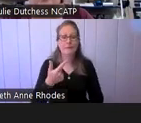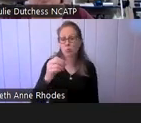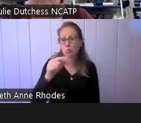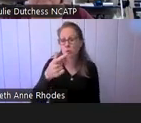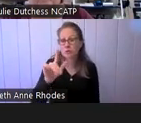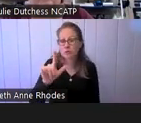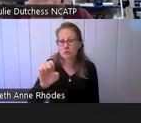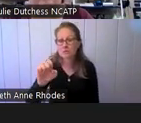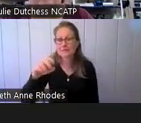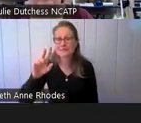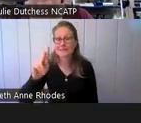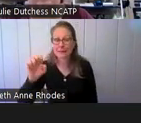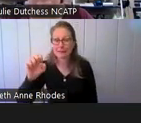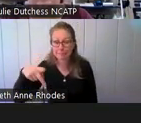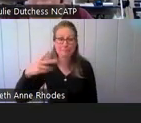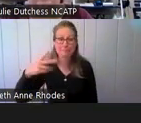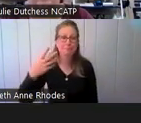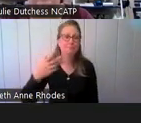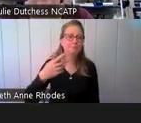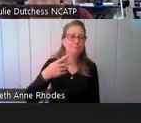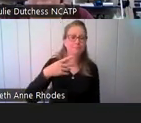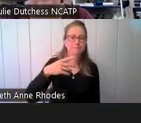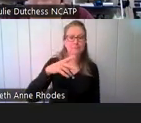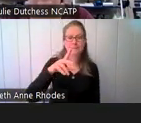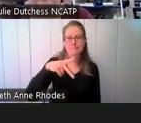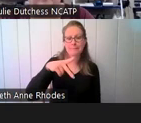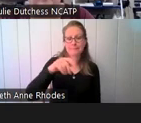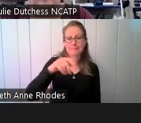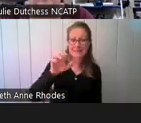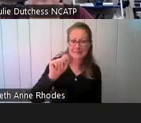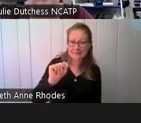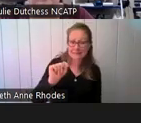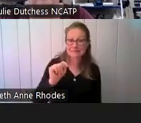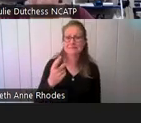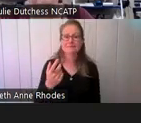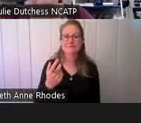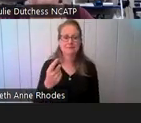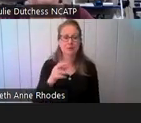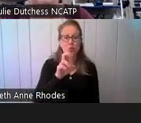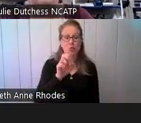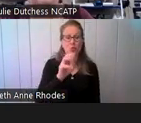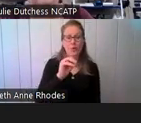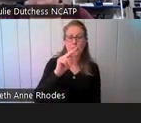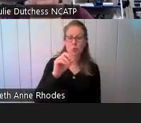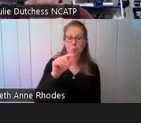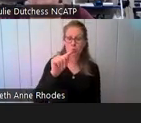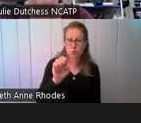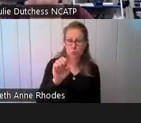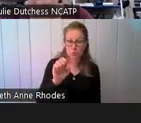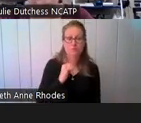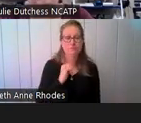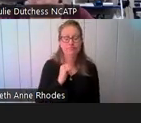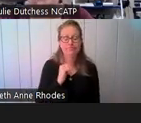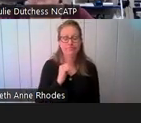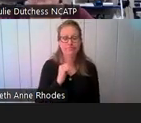Padlet is great for collaboration and project management, Notion, RimNote. Now RimNote, if you have